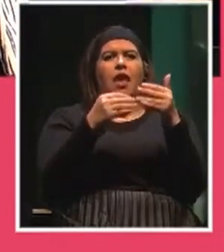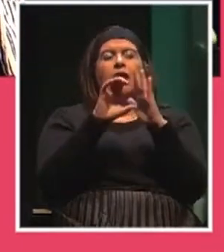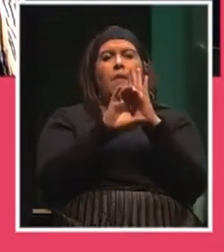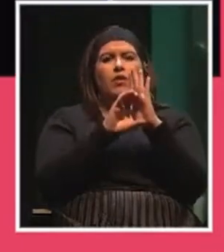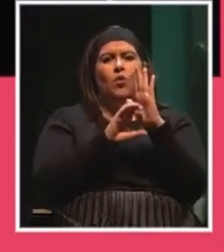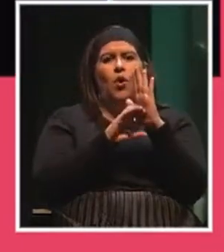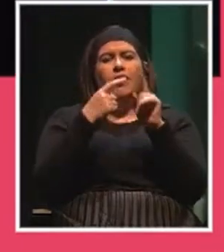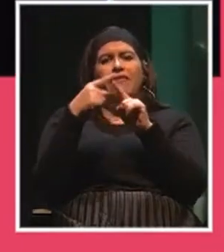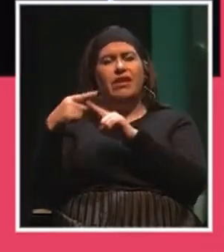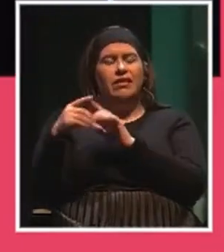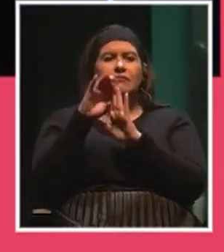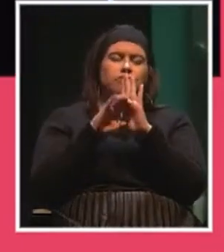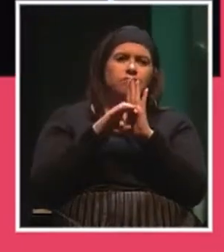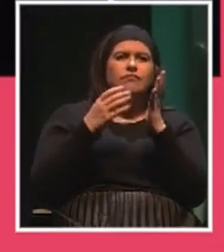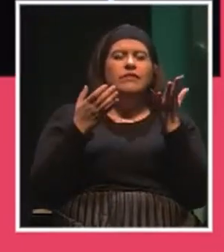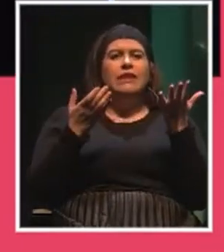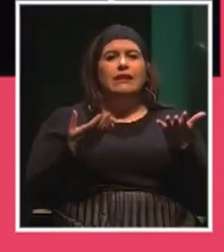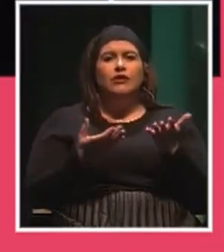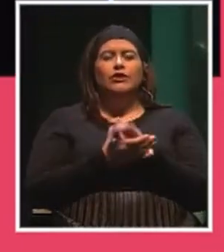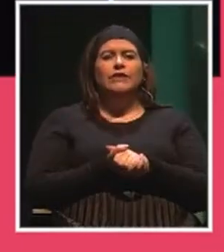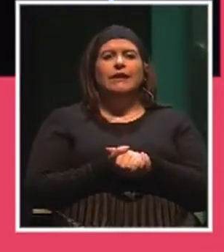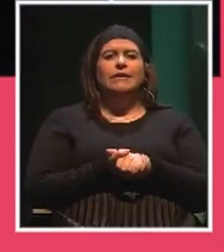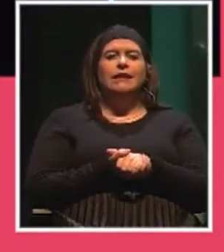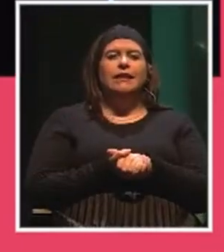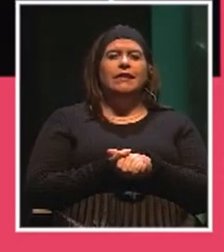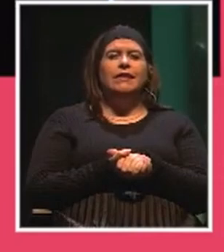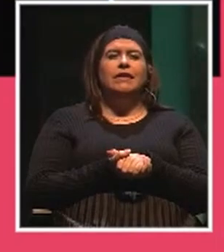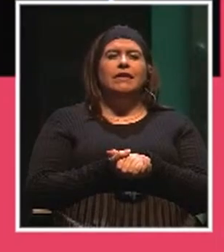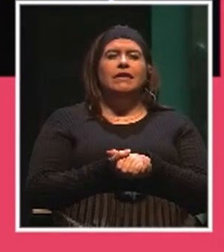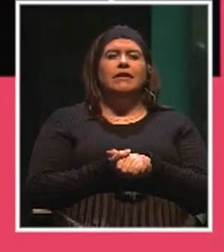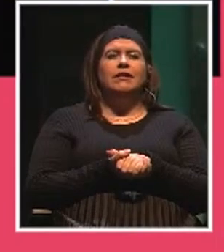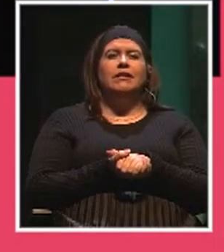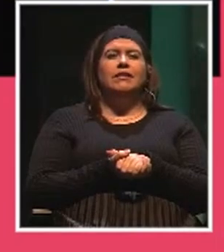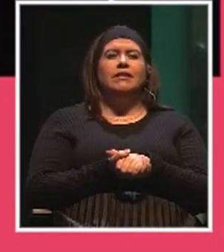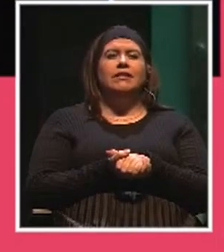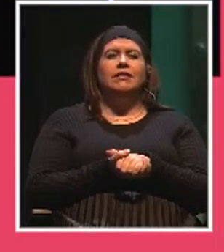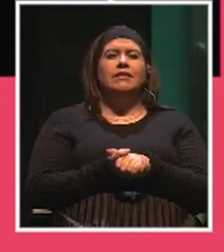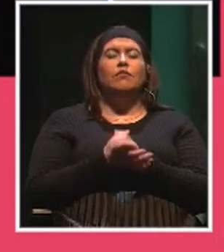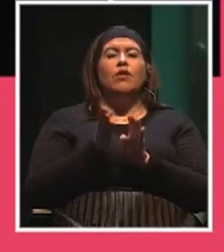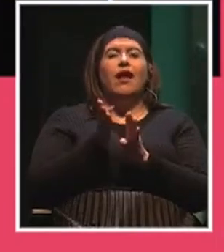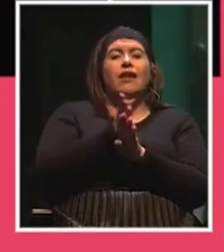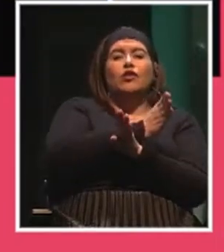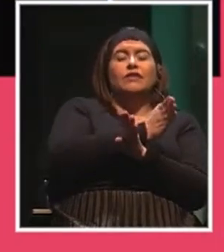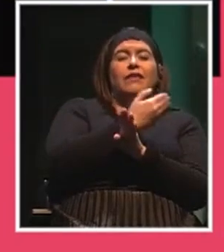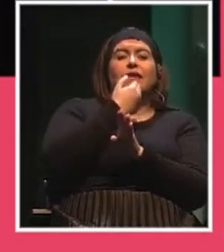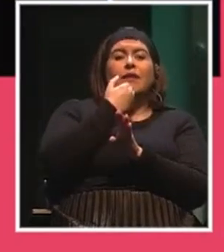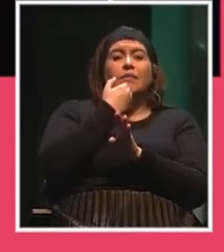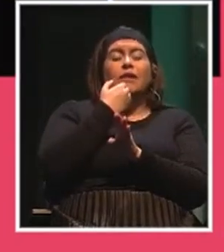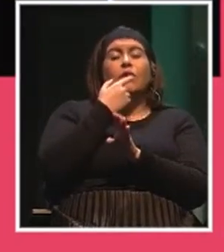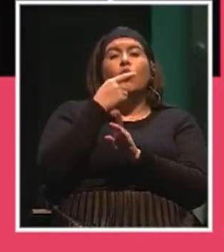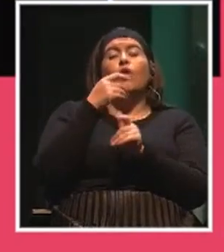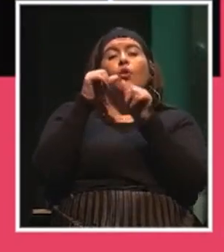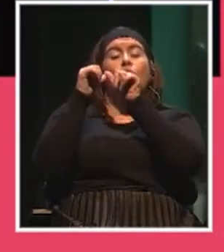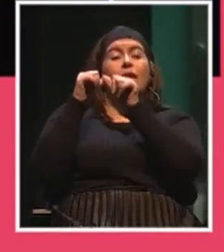1 minute after it aired on the East Coast. Because in those days, and it's still true today, but in those